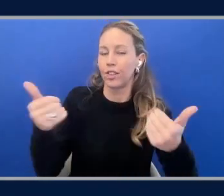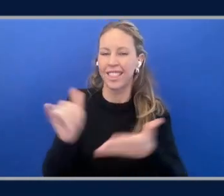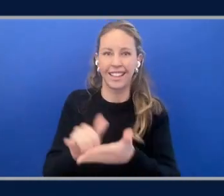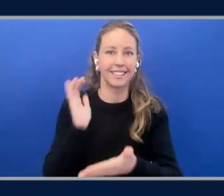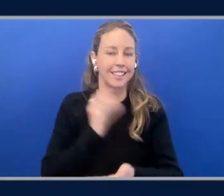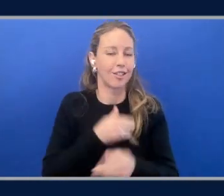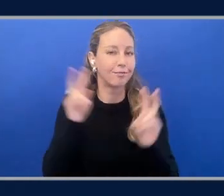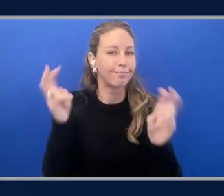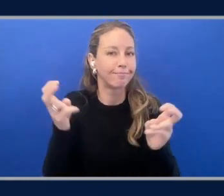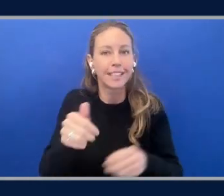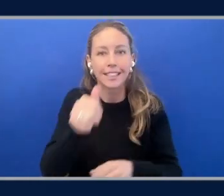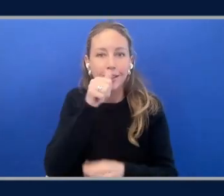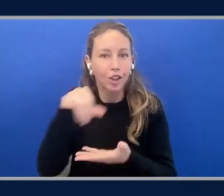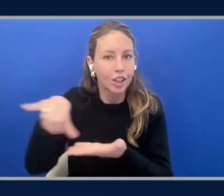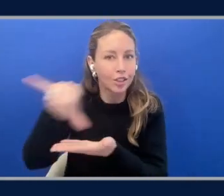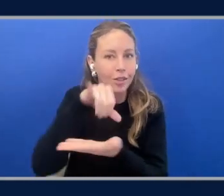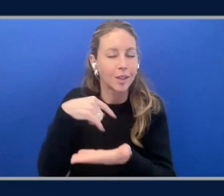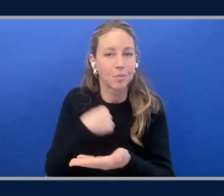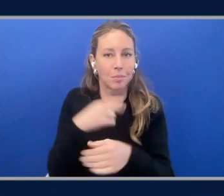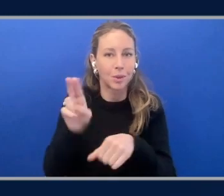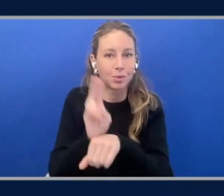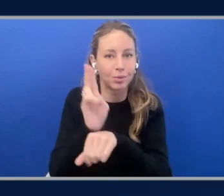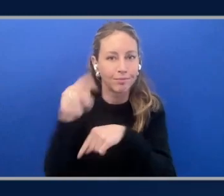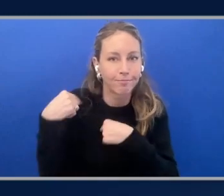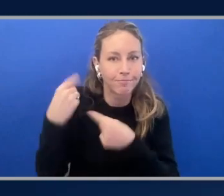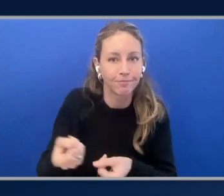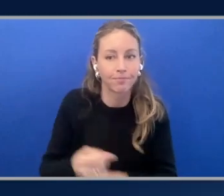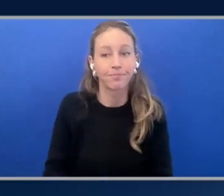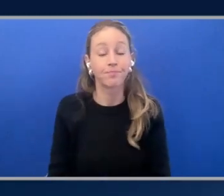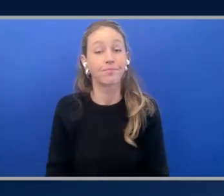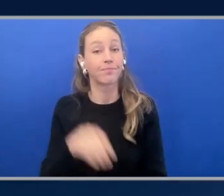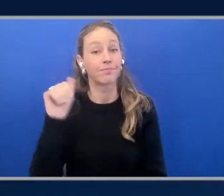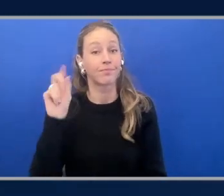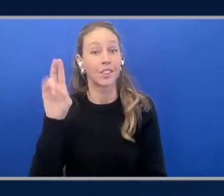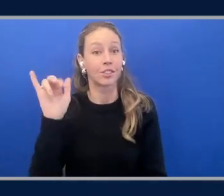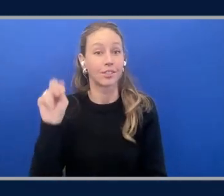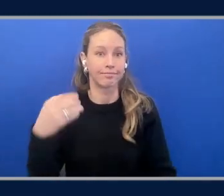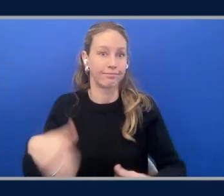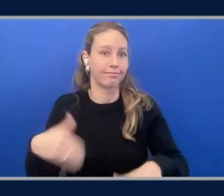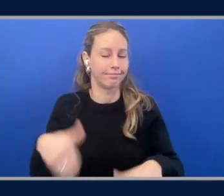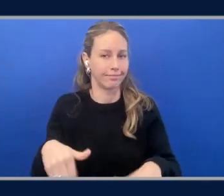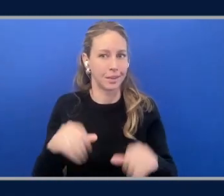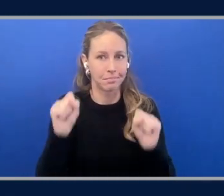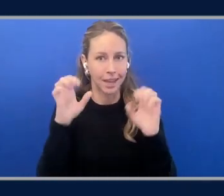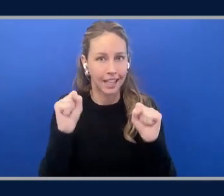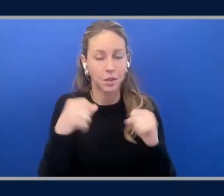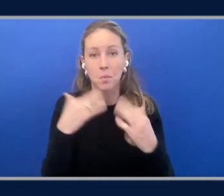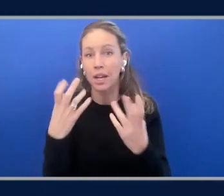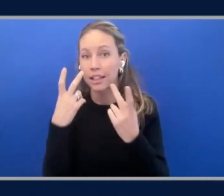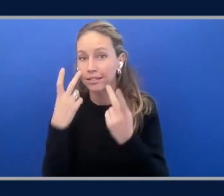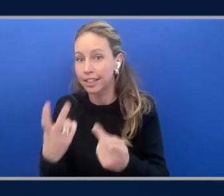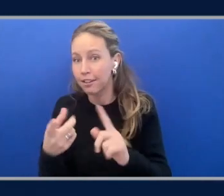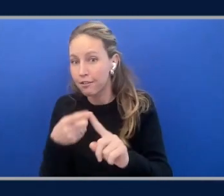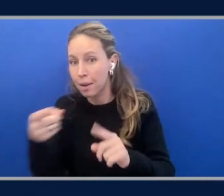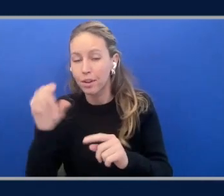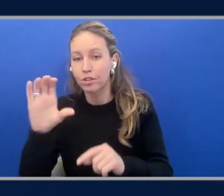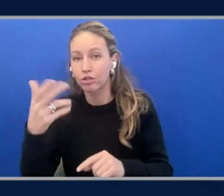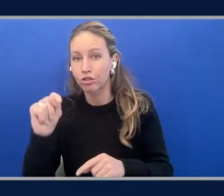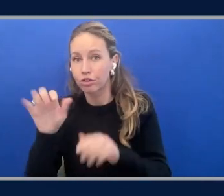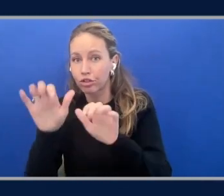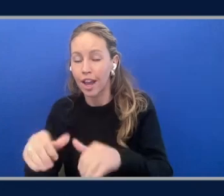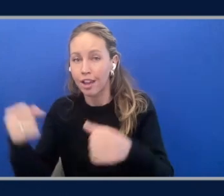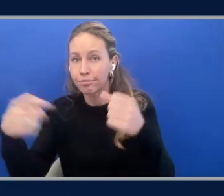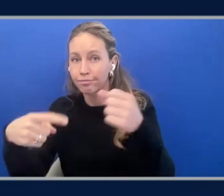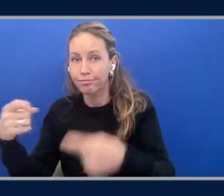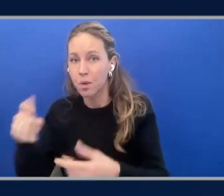using. Yeah. Wow. I mean, it all sounds pretty fantastic, and chat would love to hear from you, to have you chime in on what you think about this. But I'm